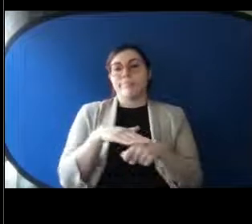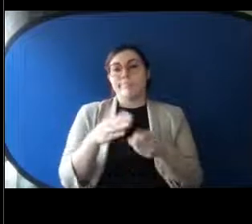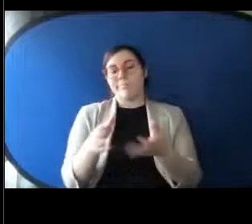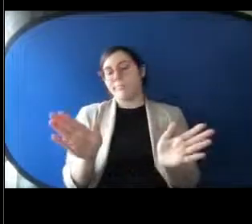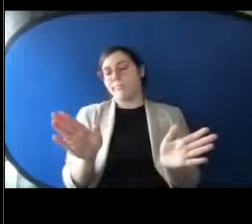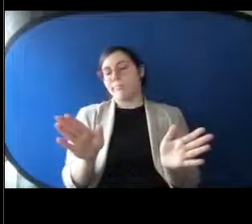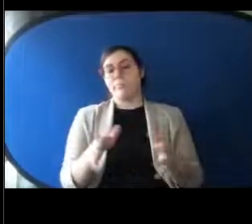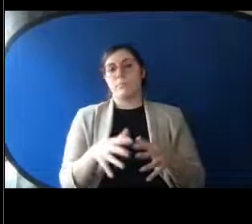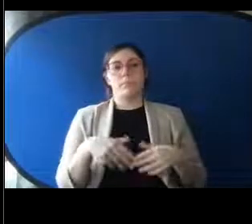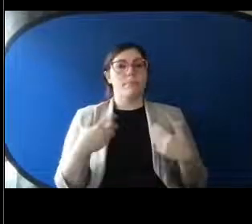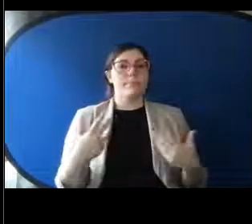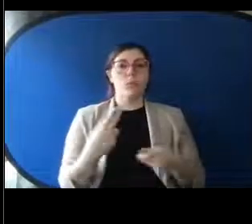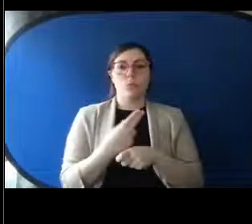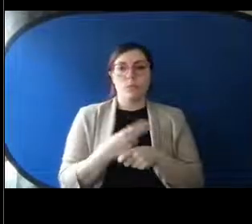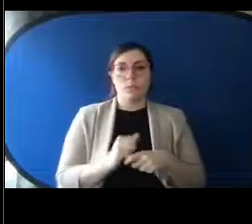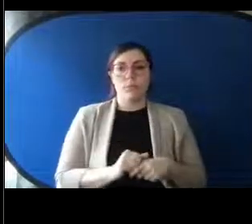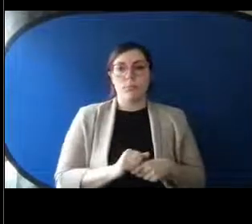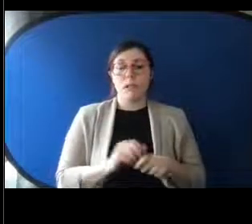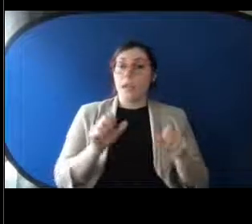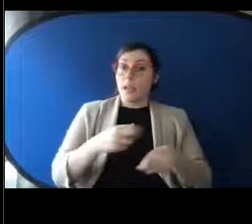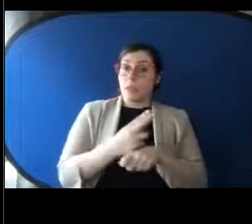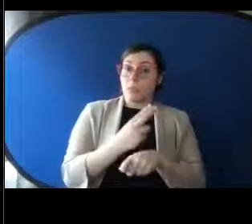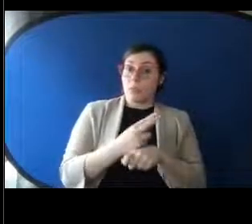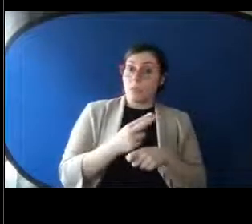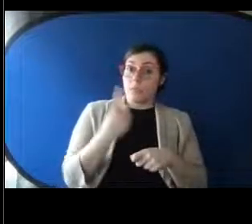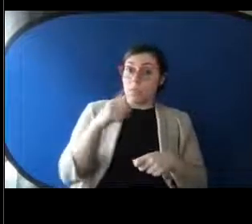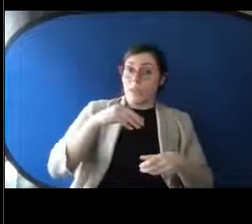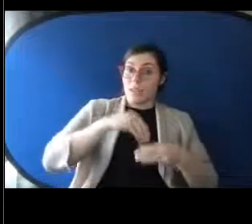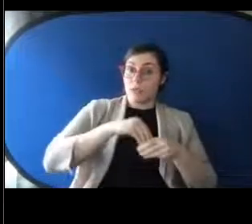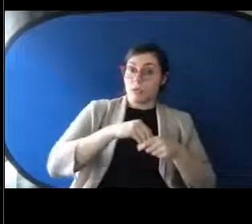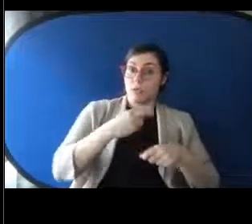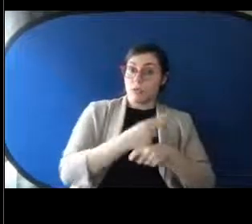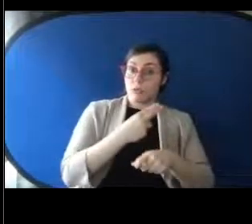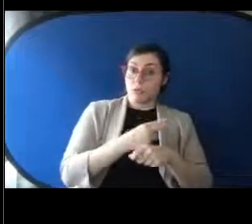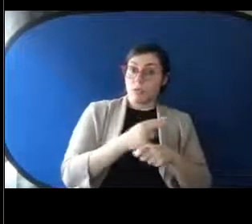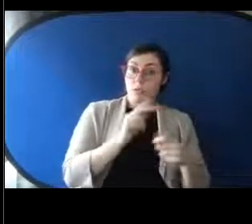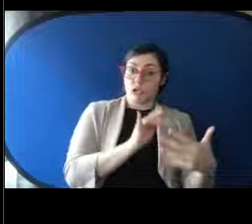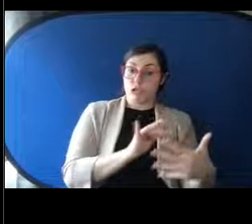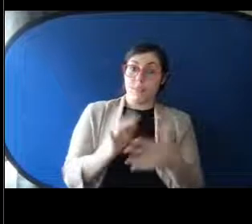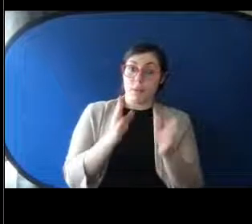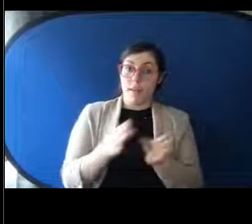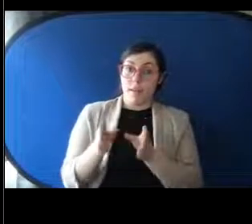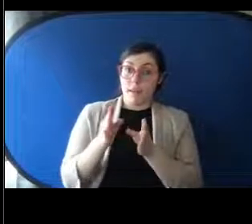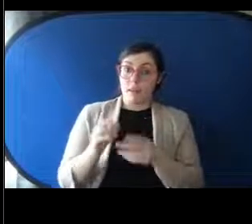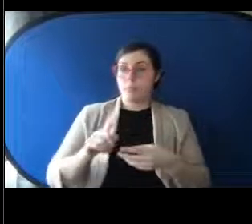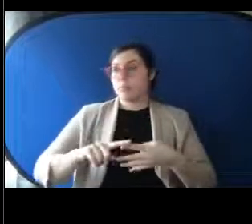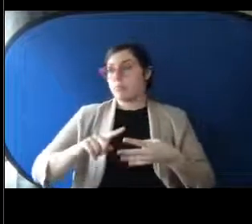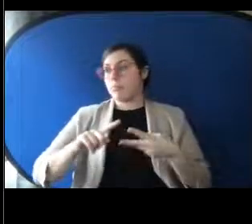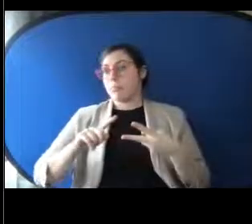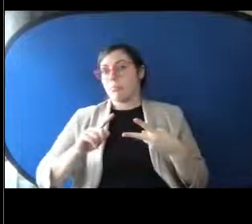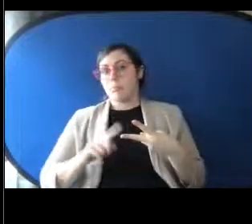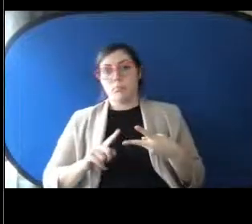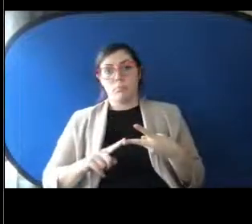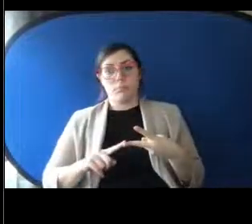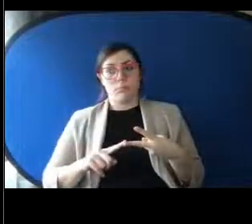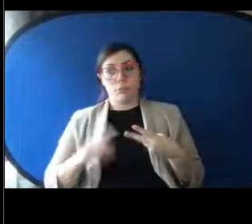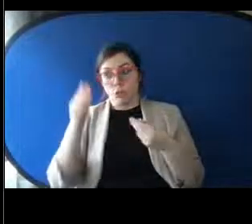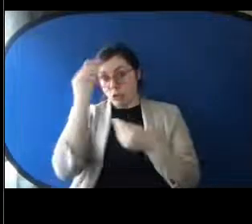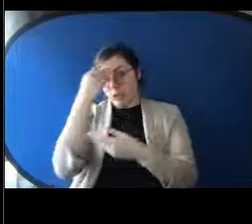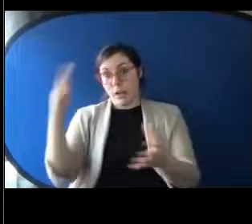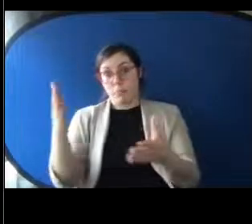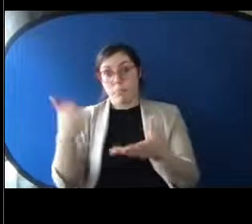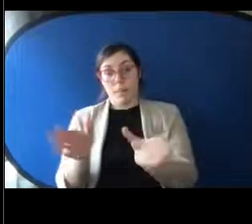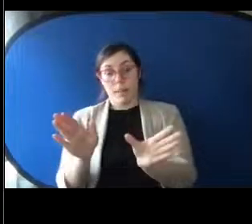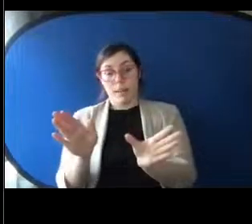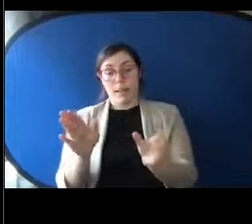know, can we use the data for internal use, such as survey planning? Can we share the data publicly? Can we ingest it